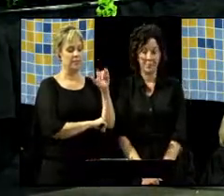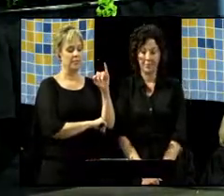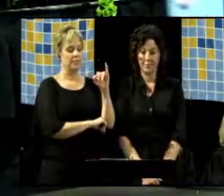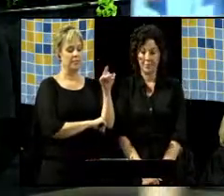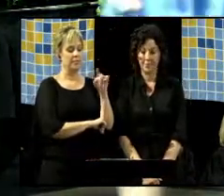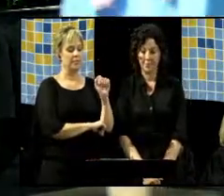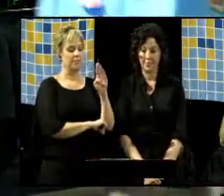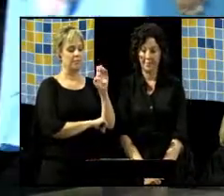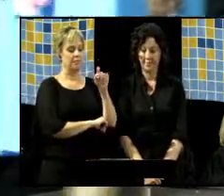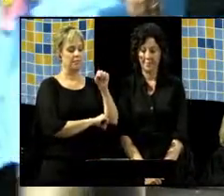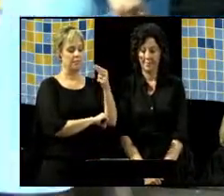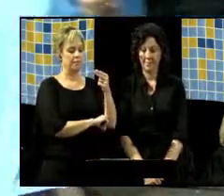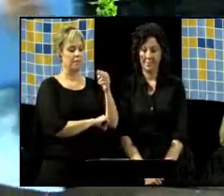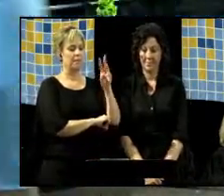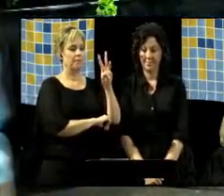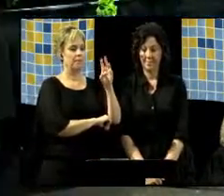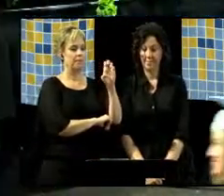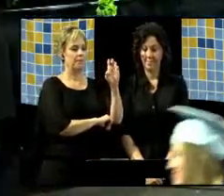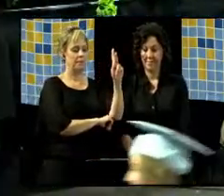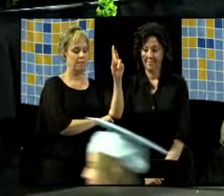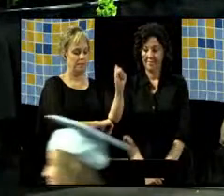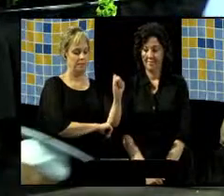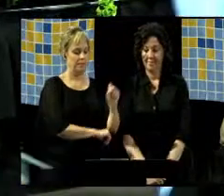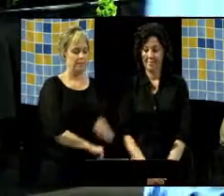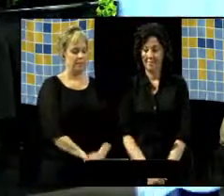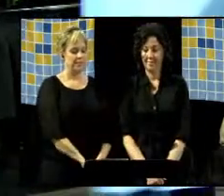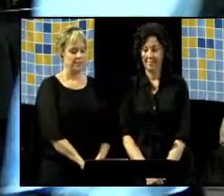Elizabeth Grace Weeks,